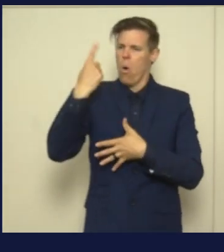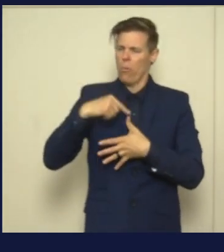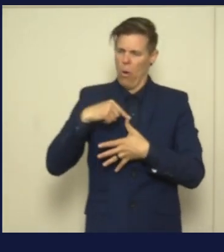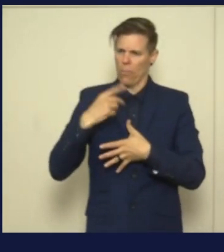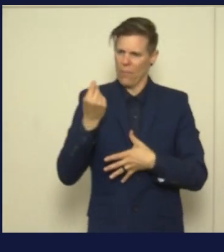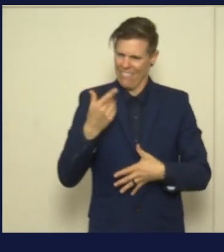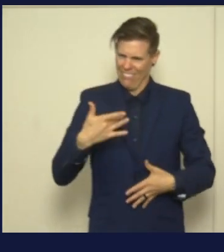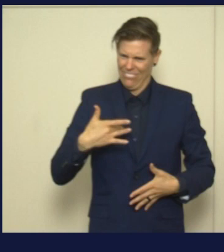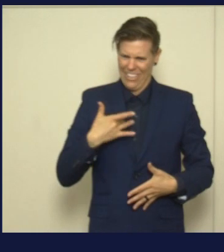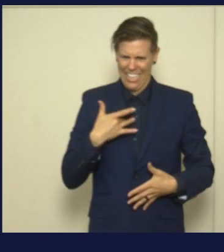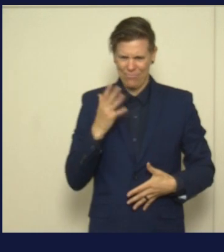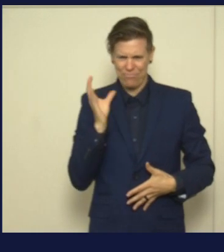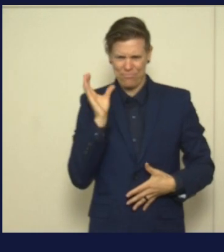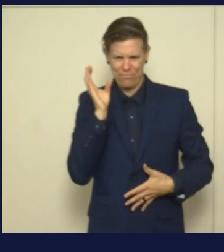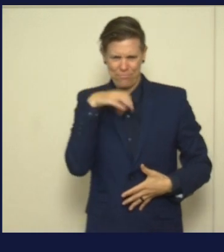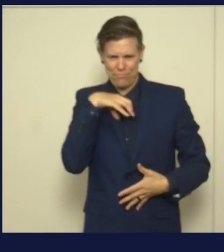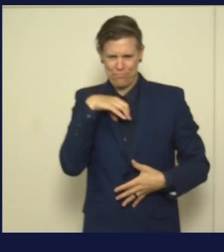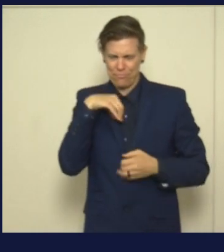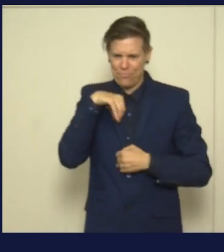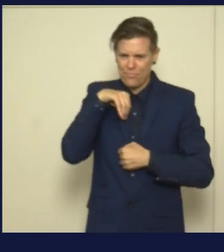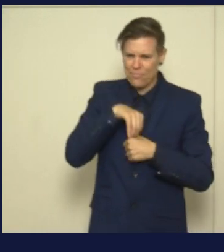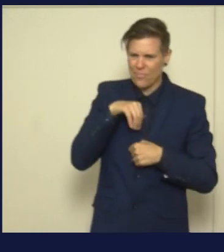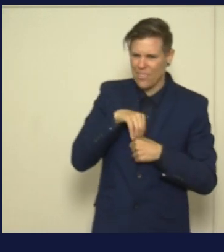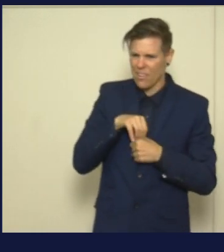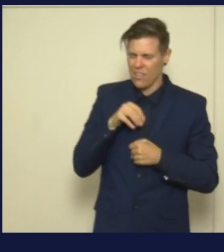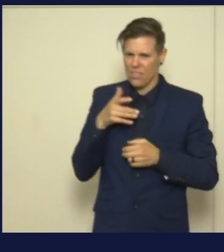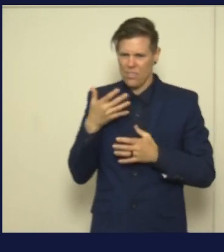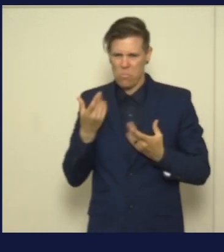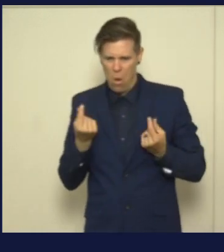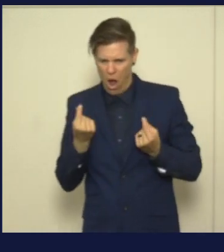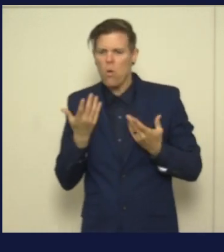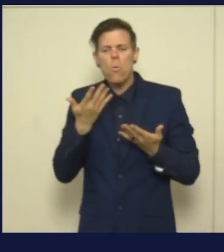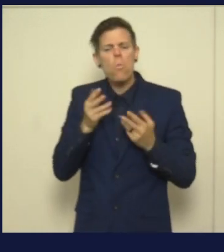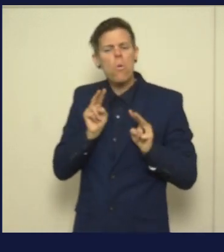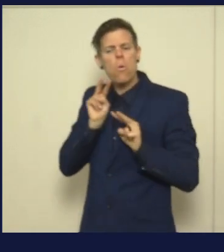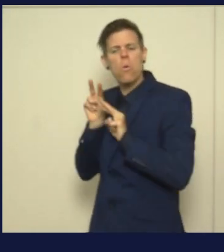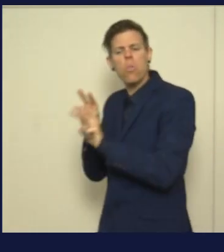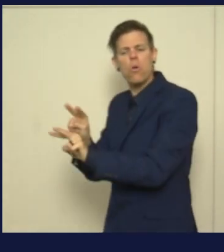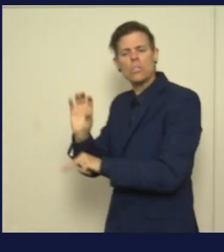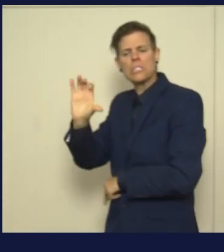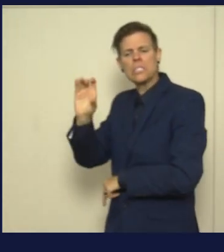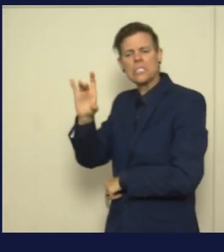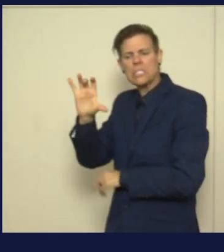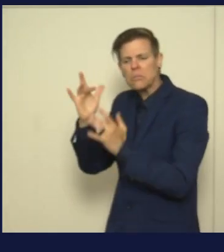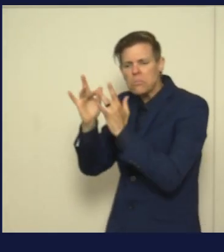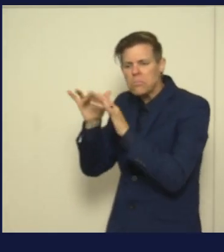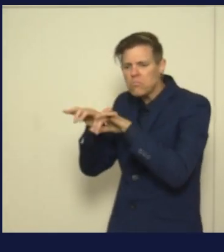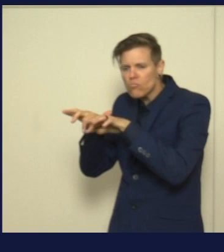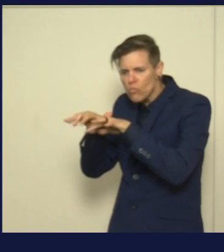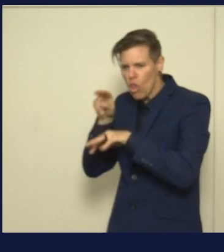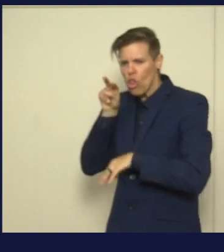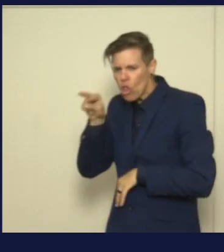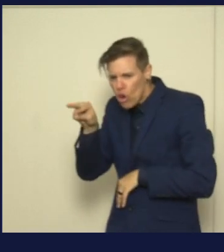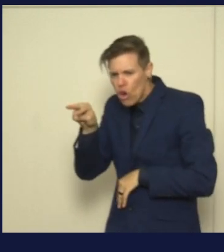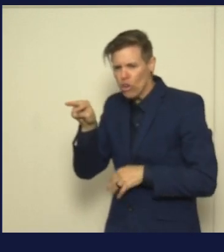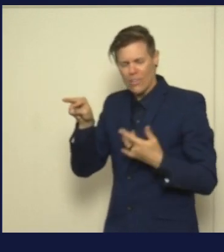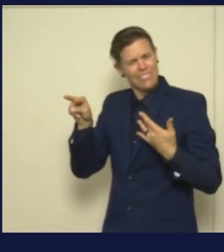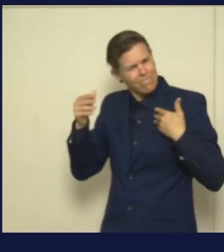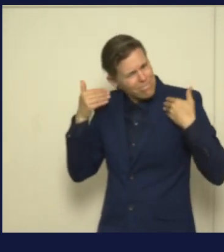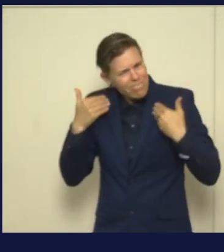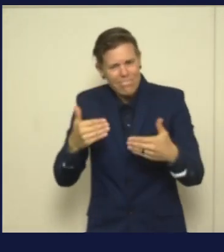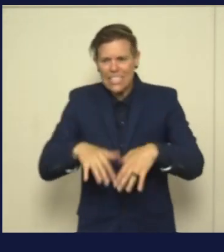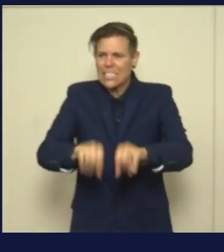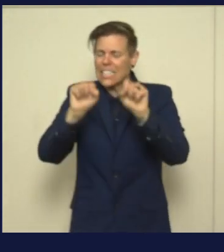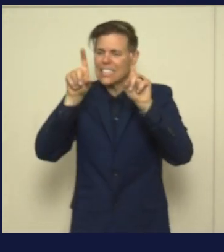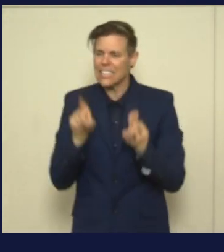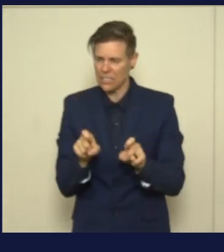those associated with COVID-19. I need you to get tested. If you believe you've been exposed to COVID,